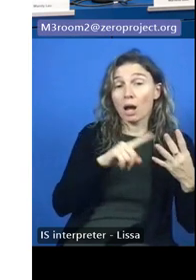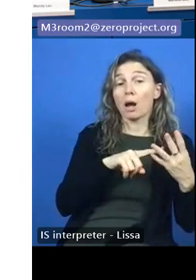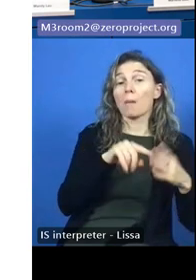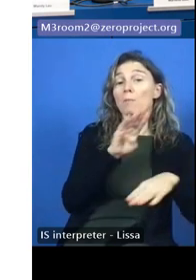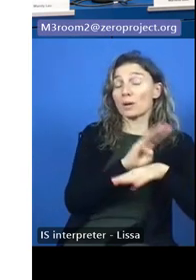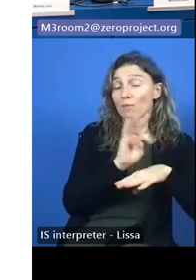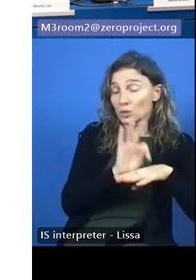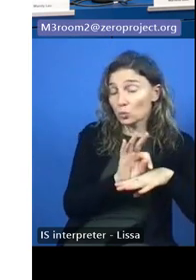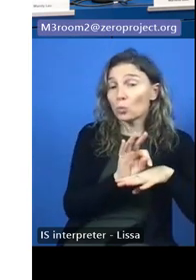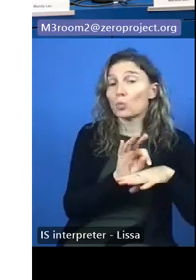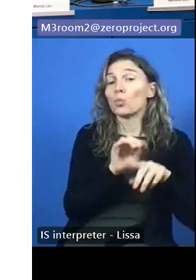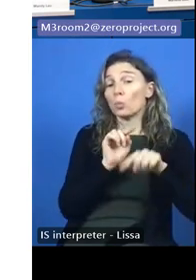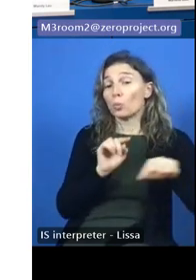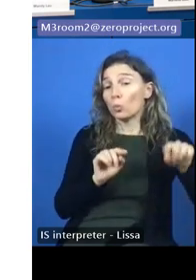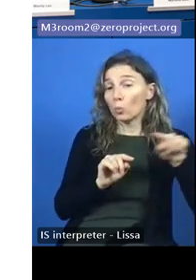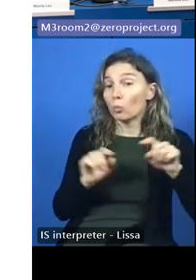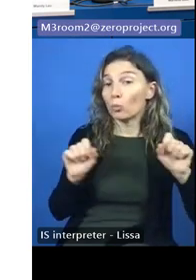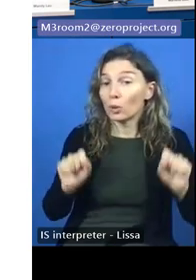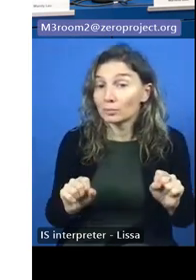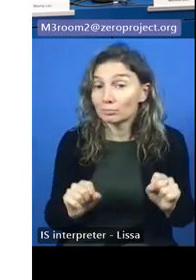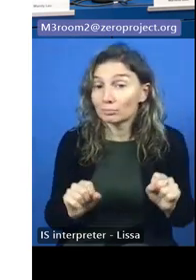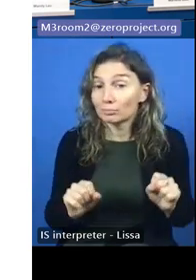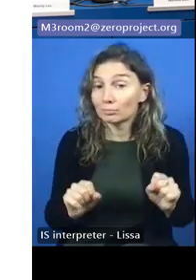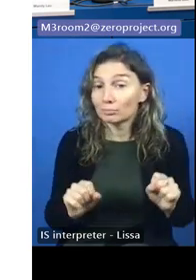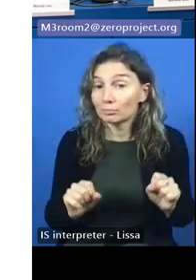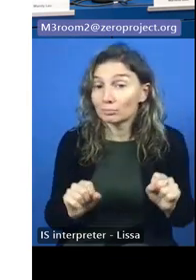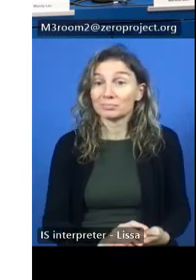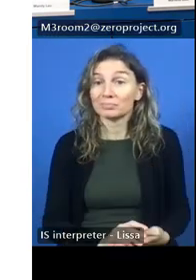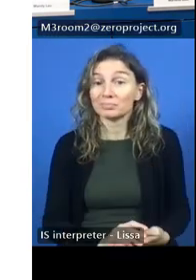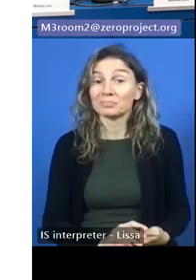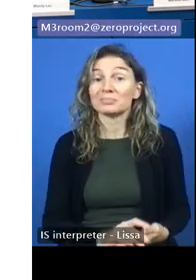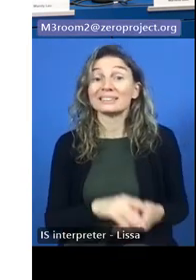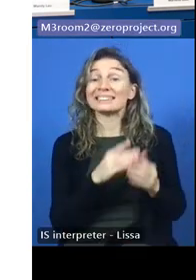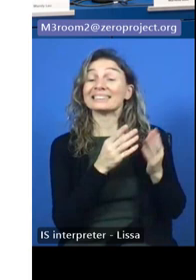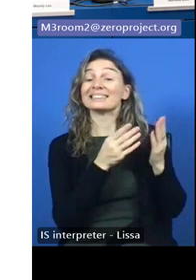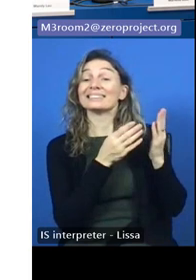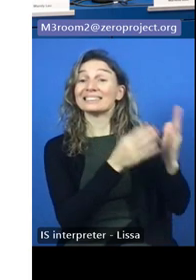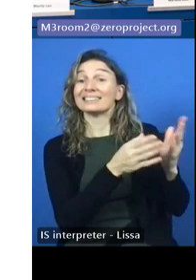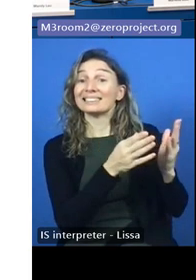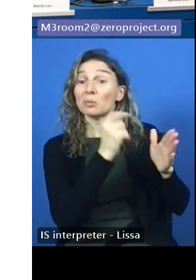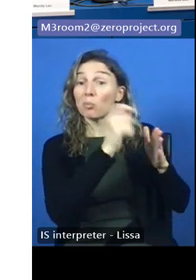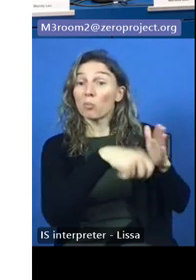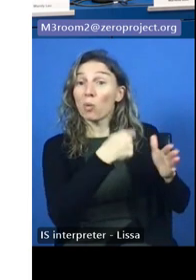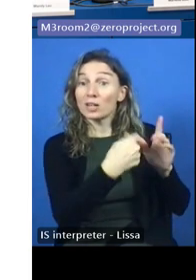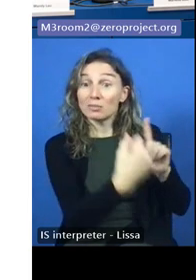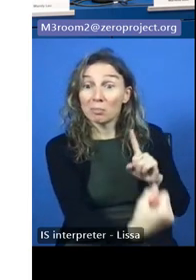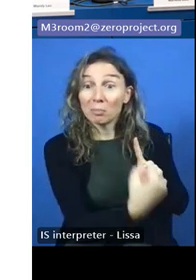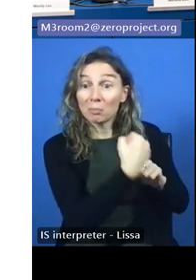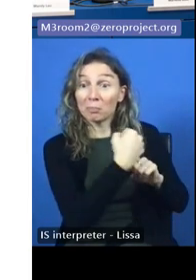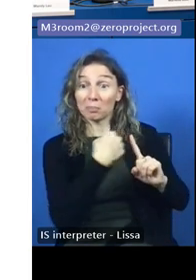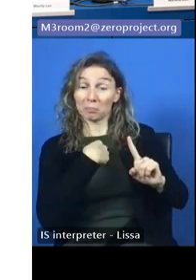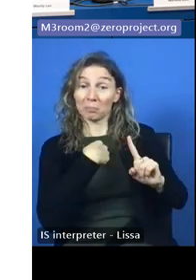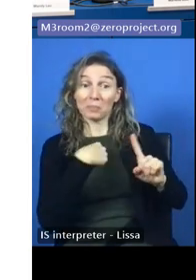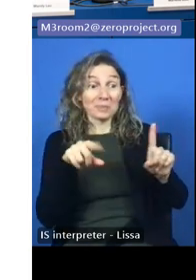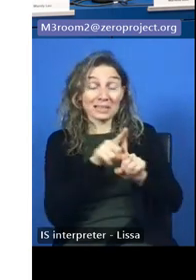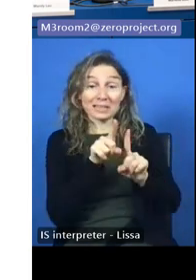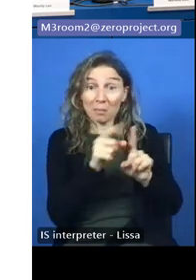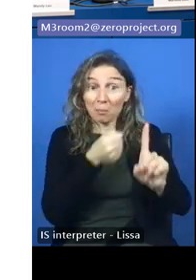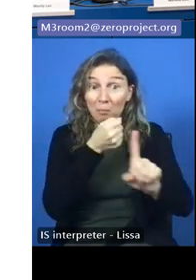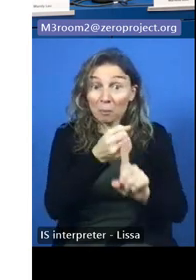If this project has made any impact on you as much as it has made on me, I'll be very glad to discuss it with you after